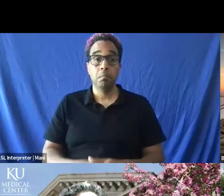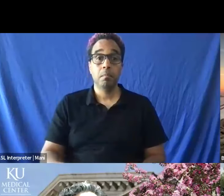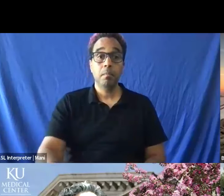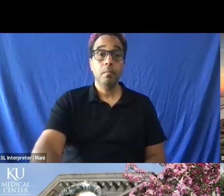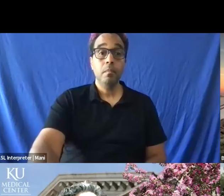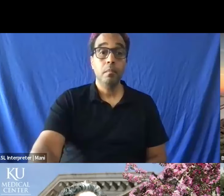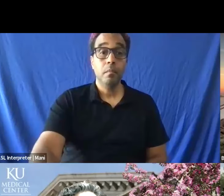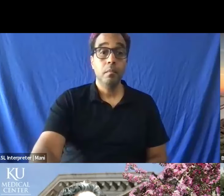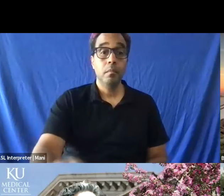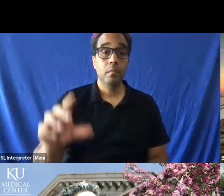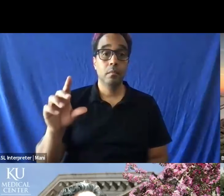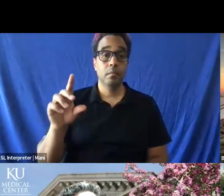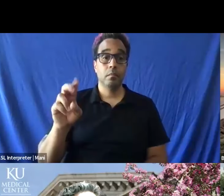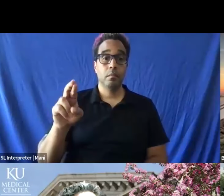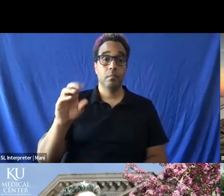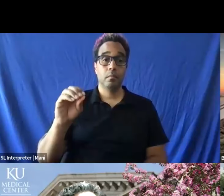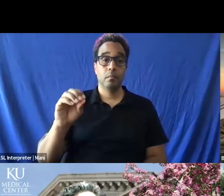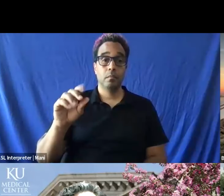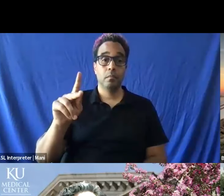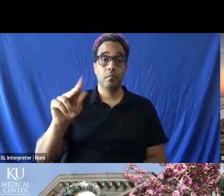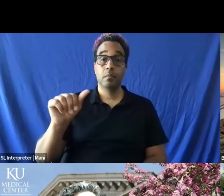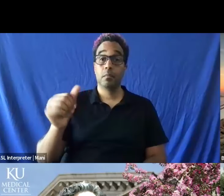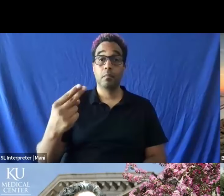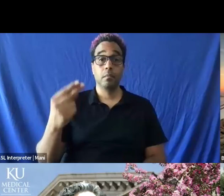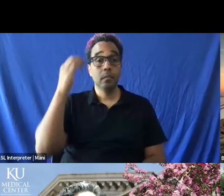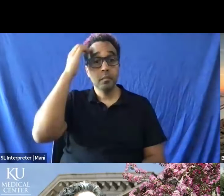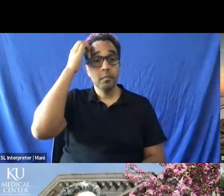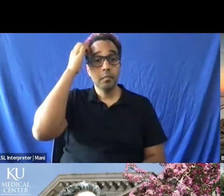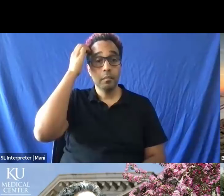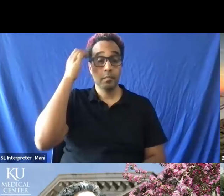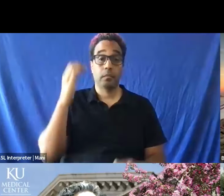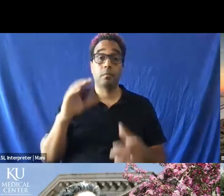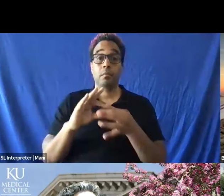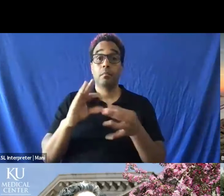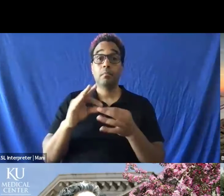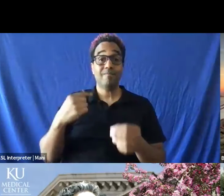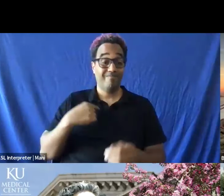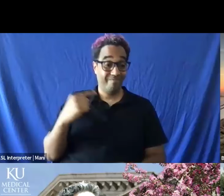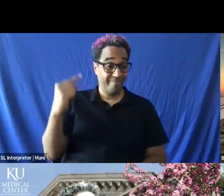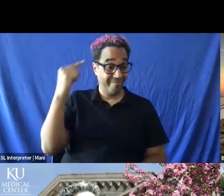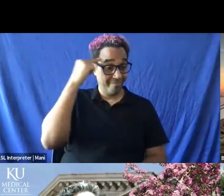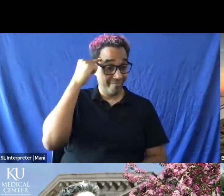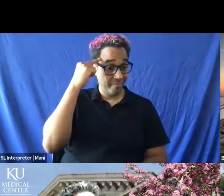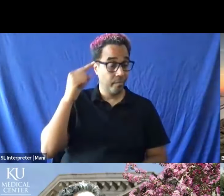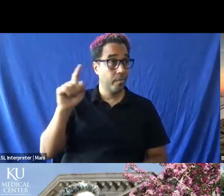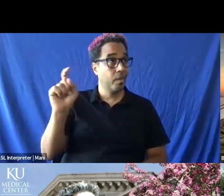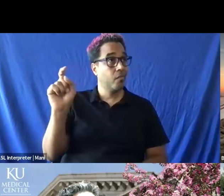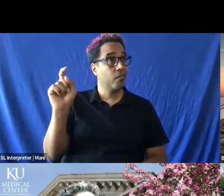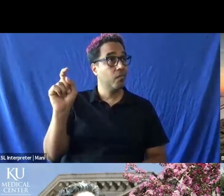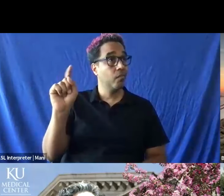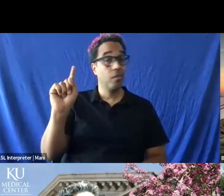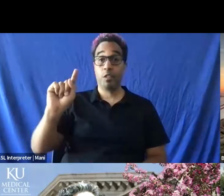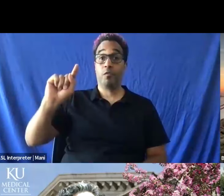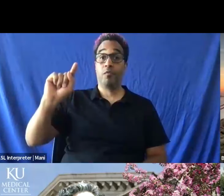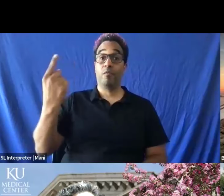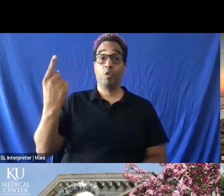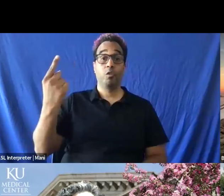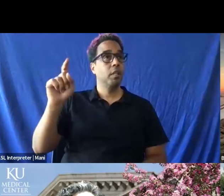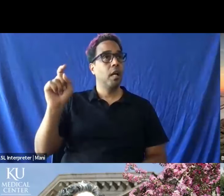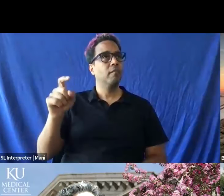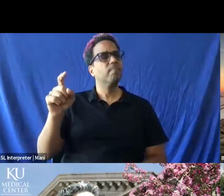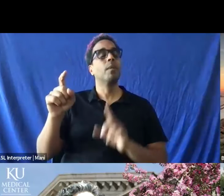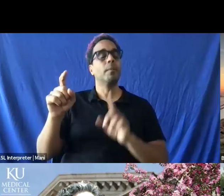I think that first you have to, I think sometimes we have this idea or there's like this work that we